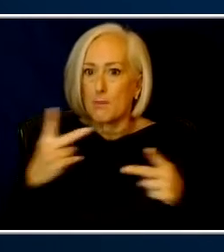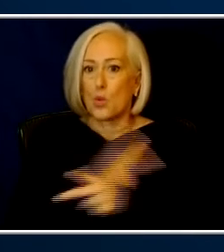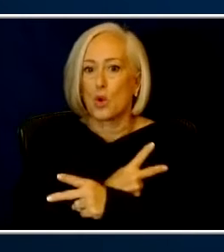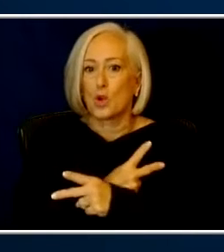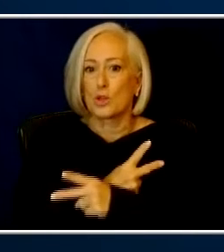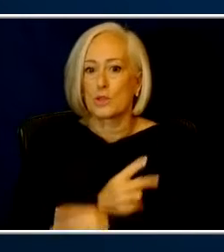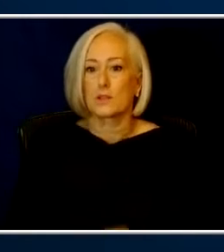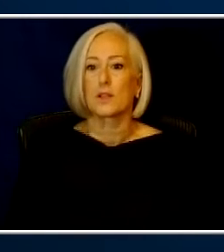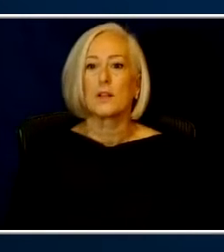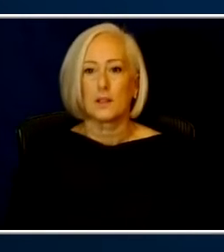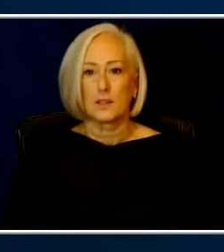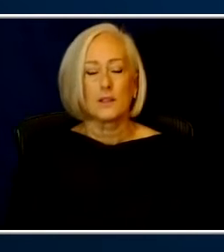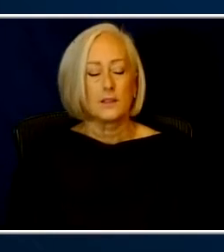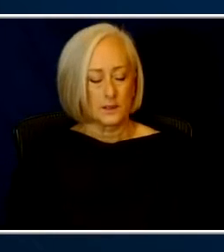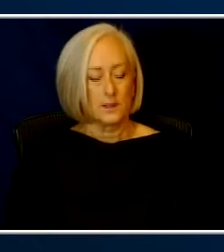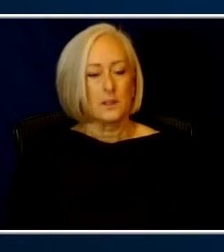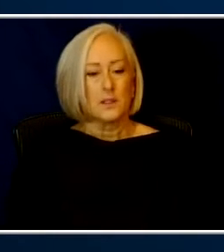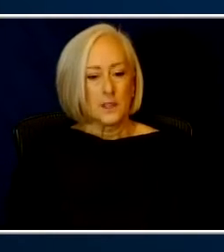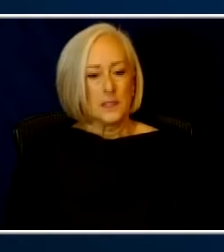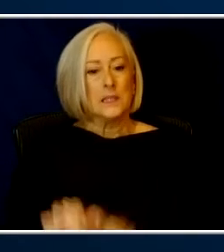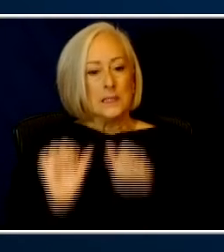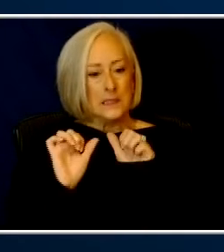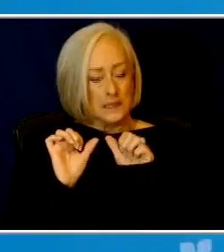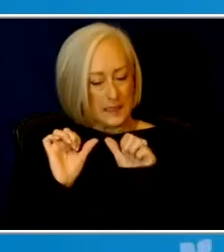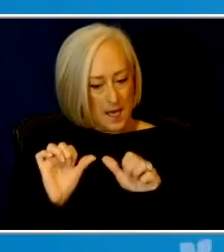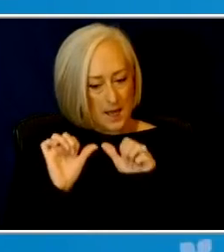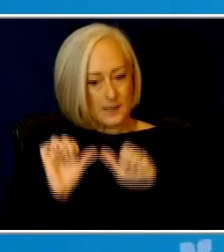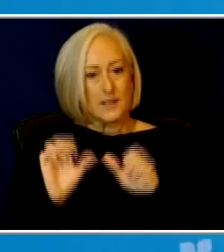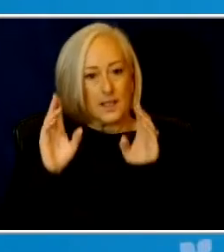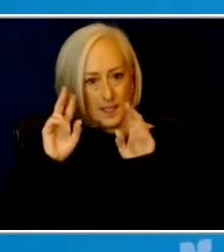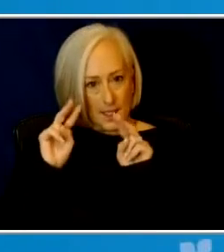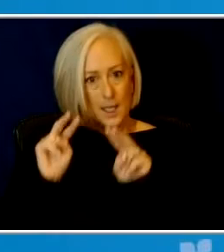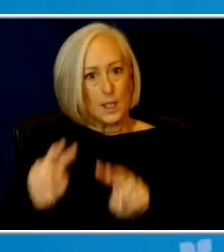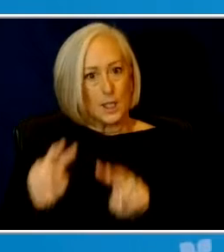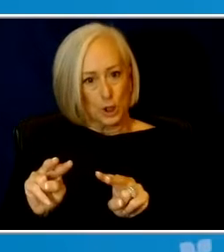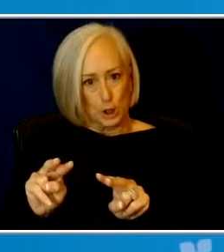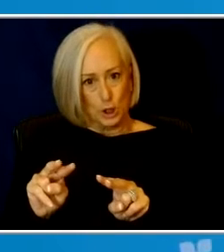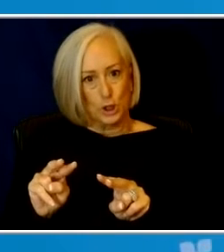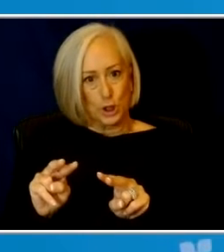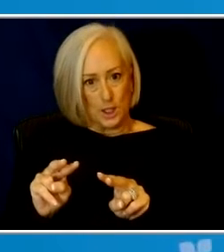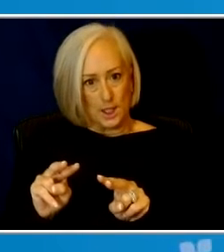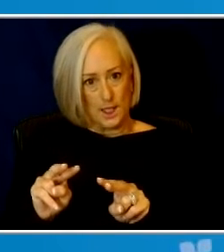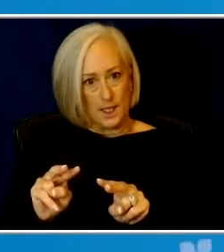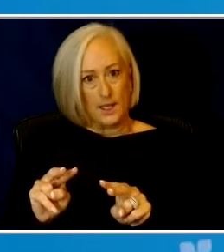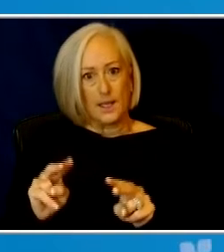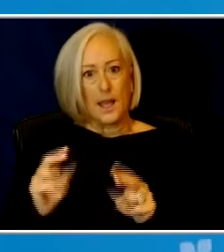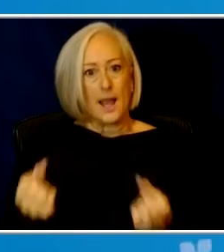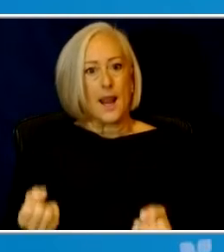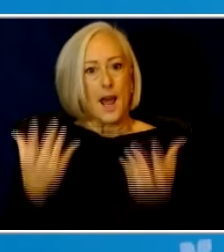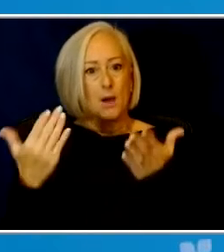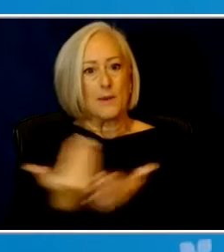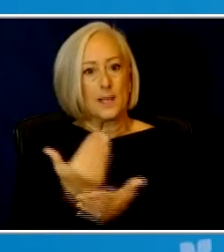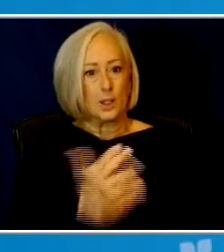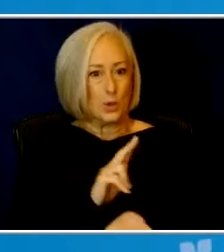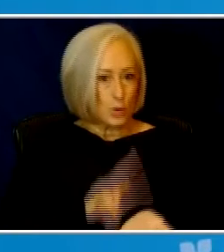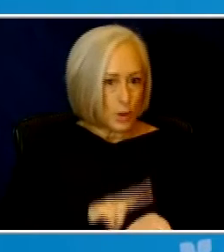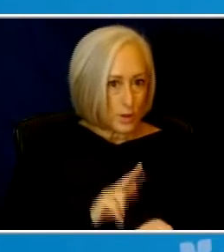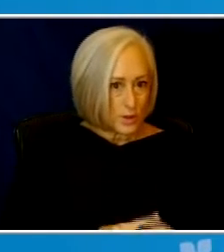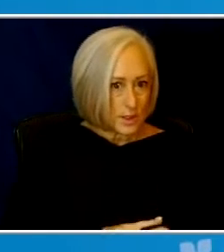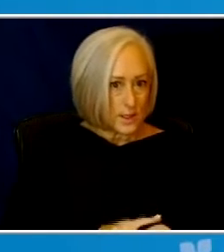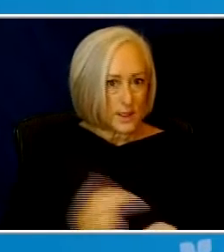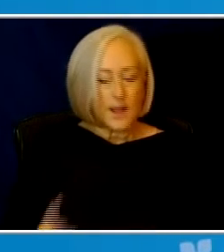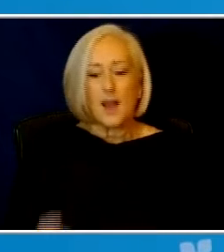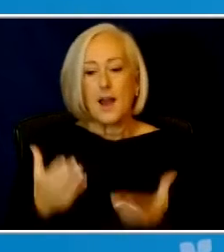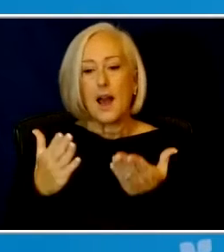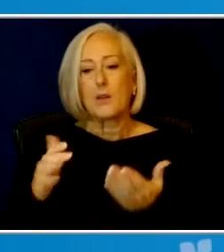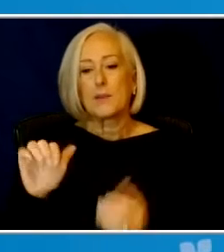Yes, and we're constantly looking at how many new nurses we have coming, how many agency we need to